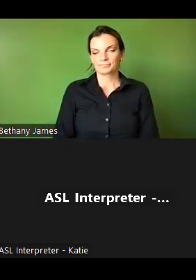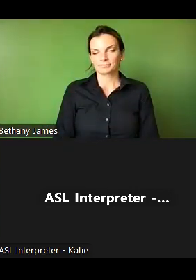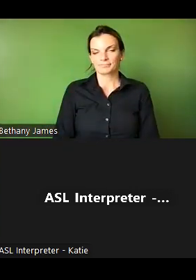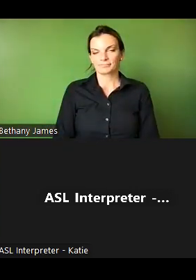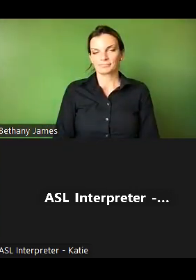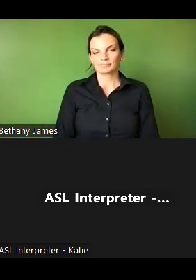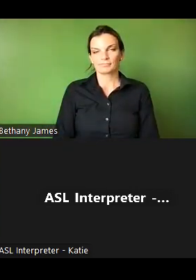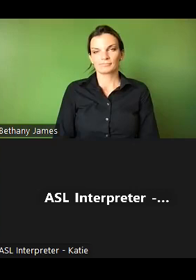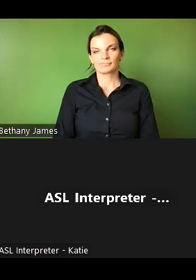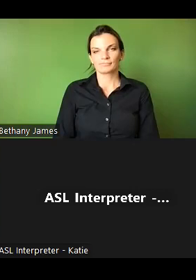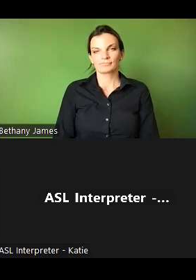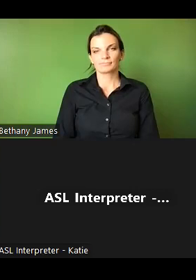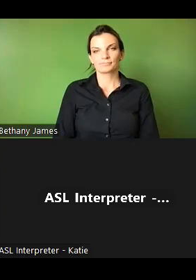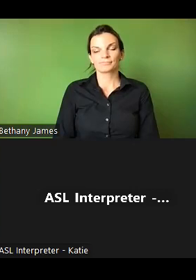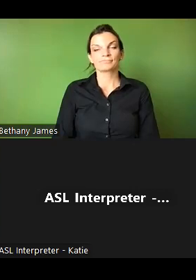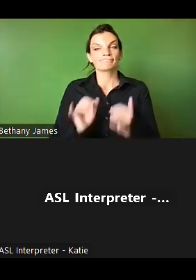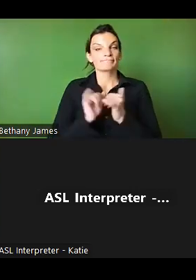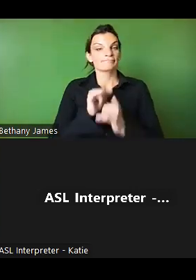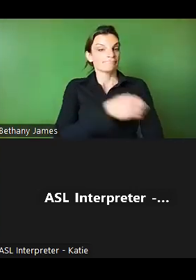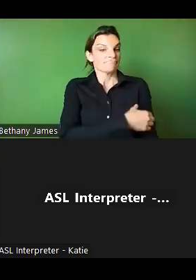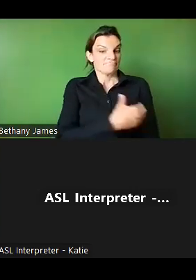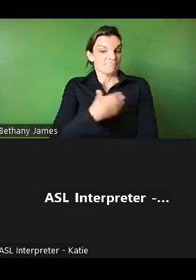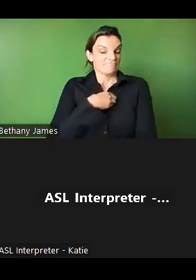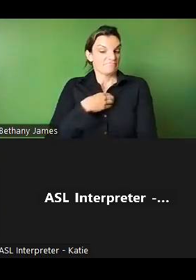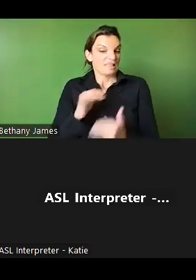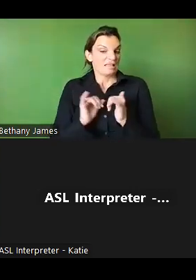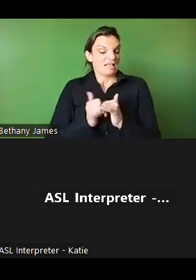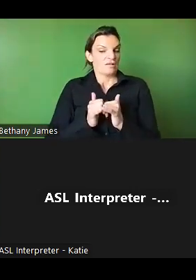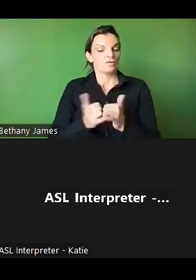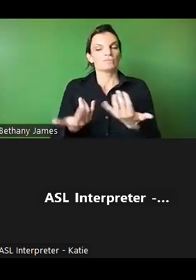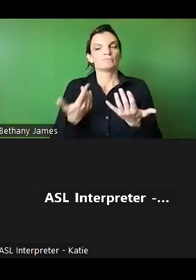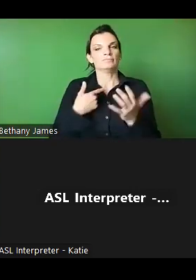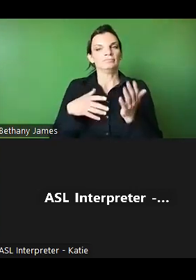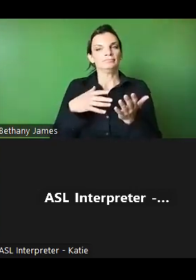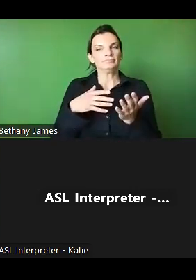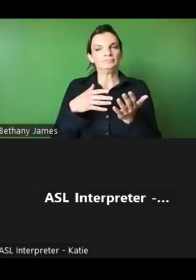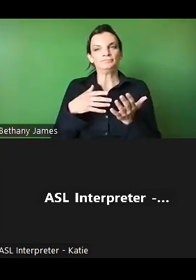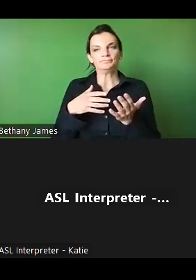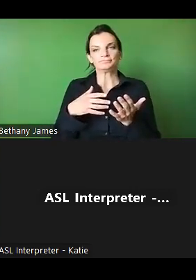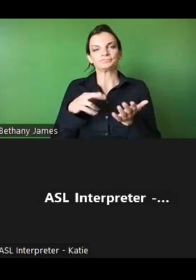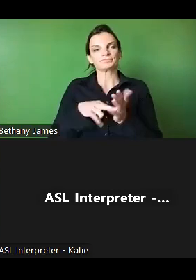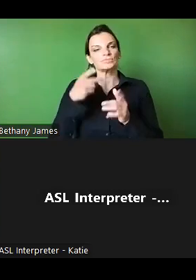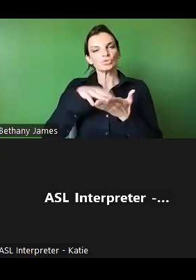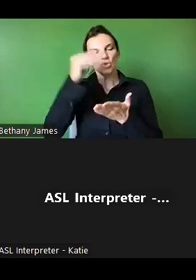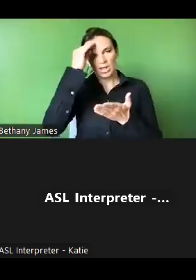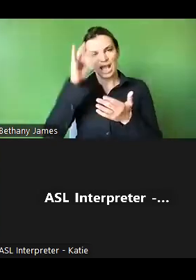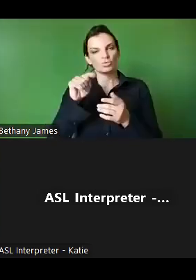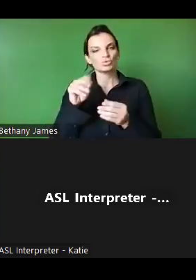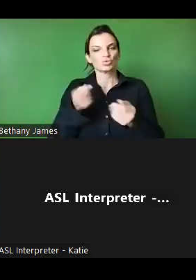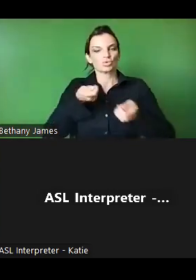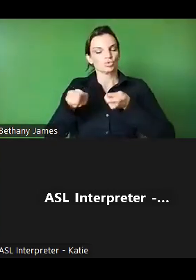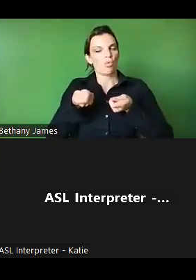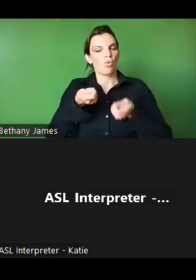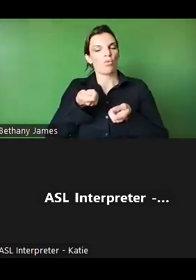sources of self-efficacy beliefs are: one, learning to obtain some voluntary control over